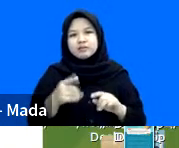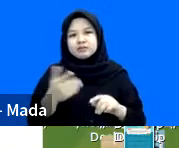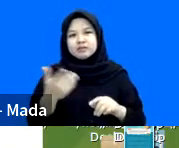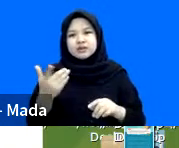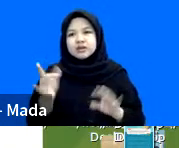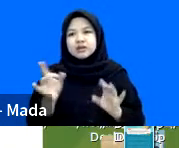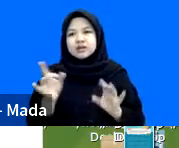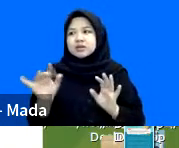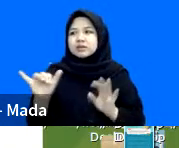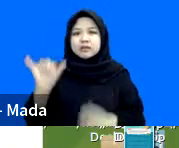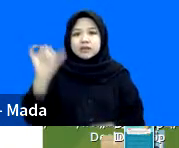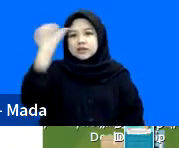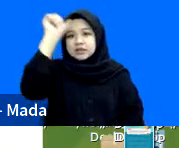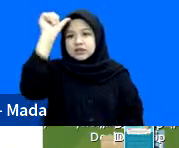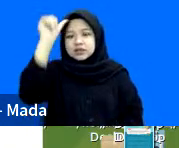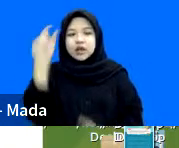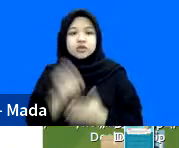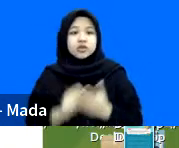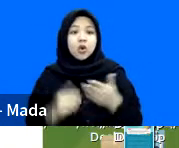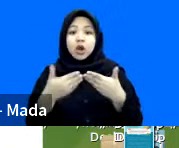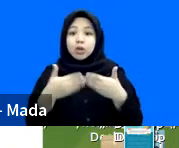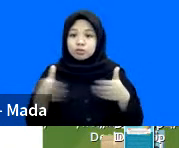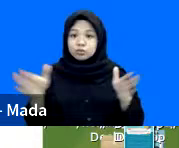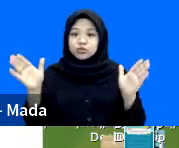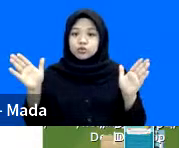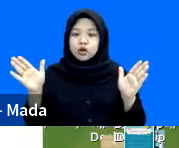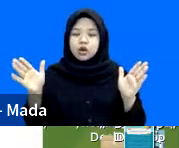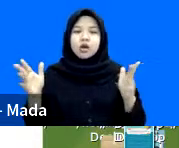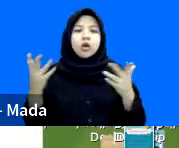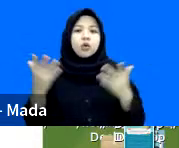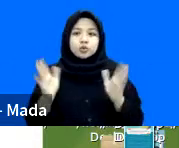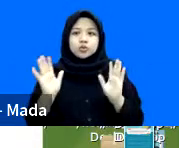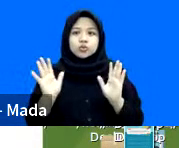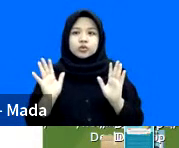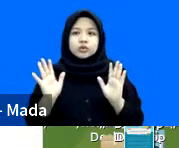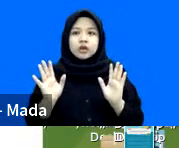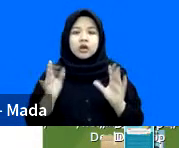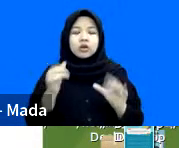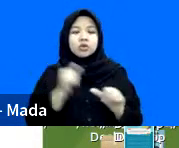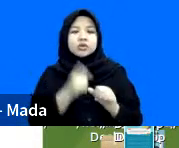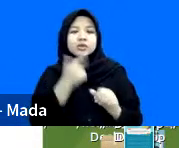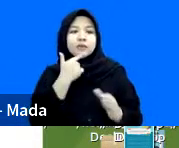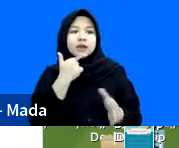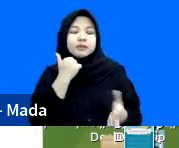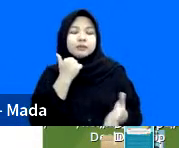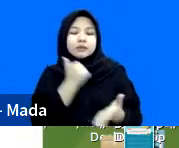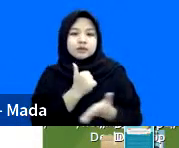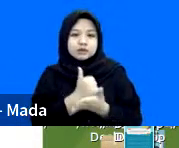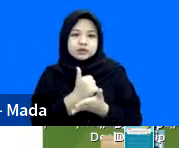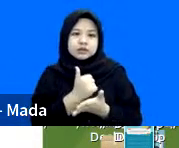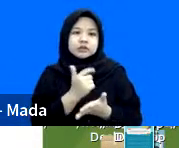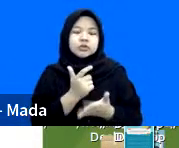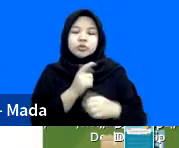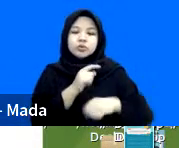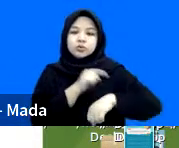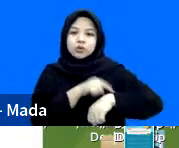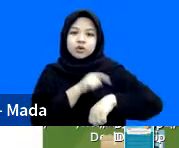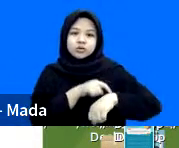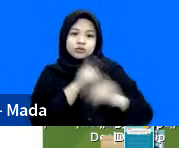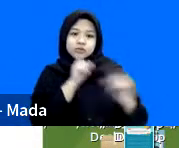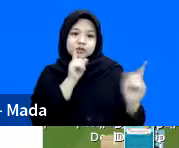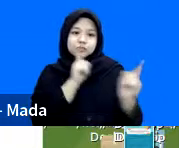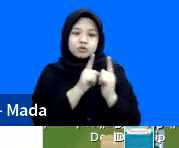country. And when schools are open at this time, it's most important that face-to-face time between the children and the teacher and among the children